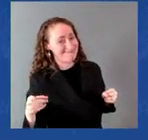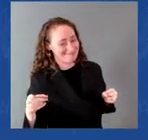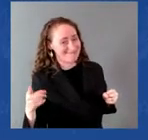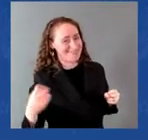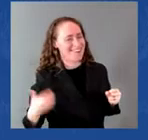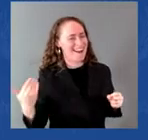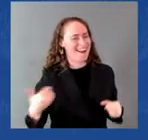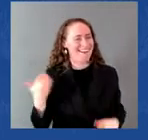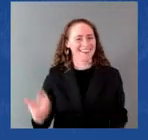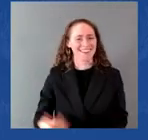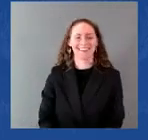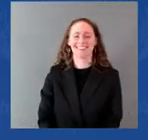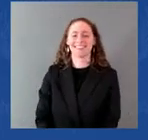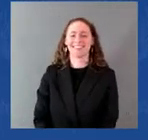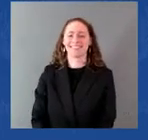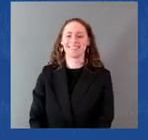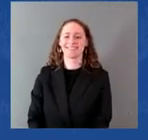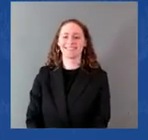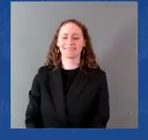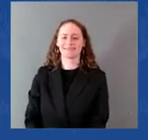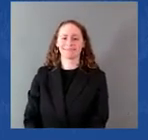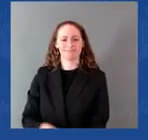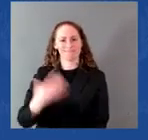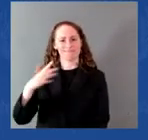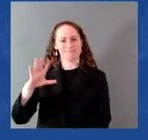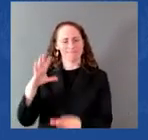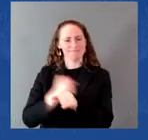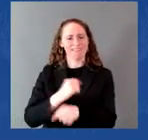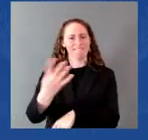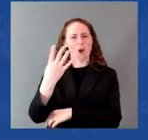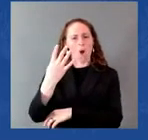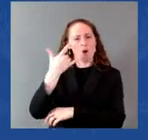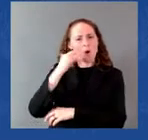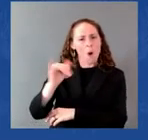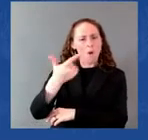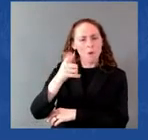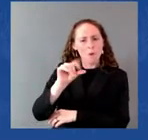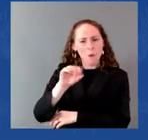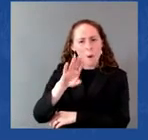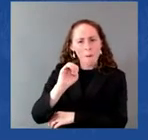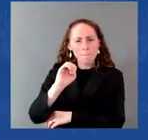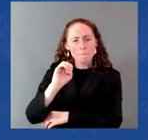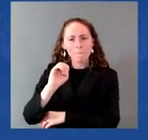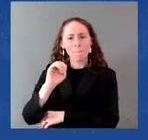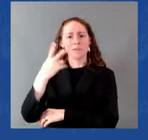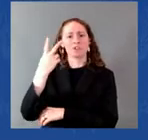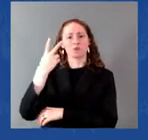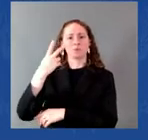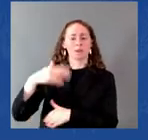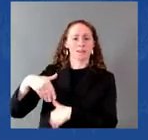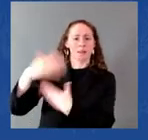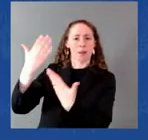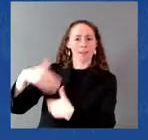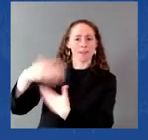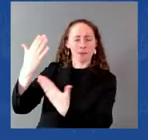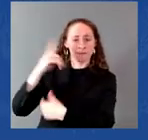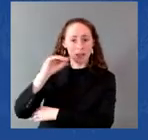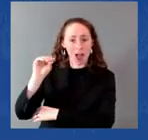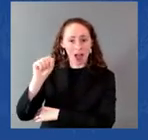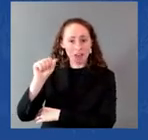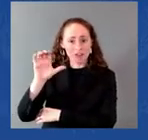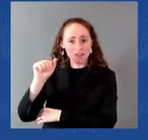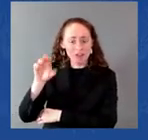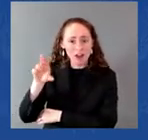3 Emmys, 2 Tonys, 2 nominations for Oscar, and even tonight's Kennedy Center honors. But